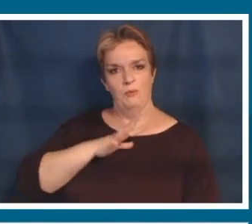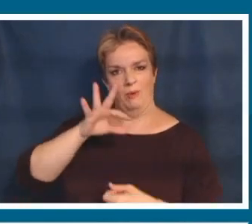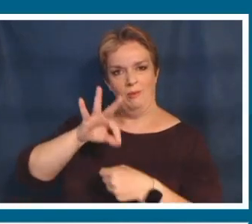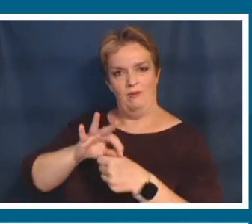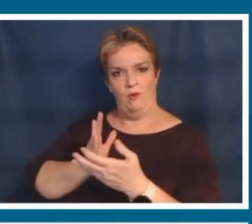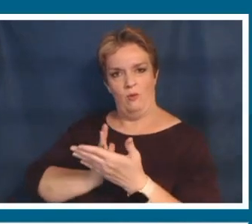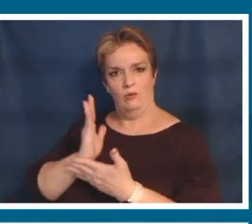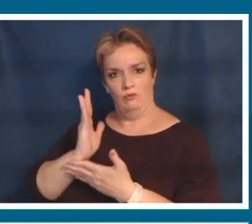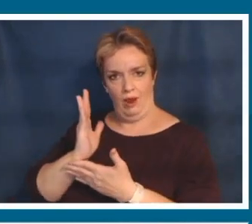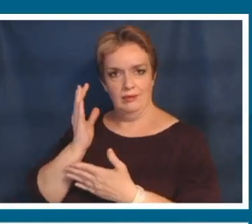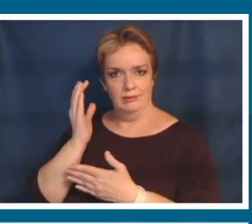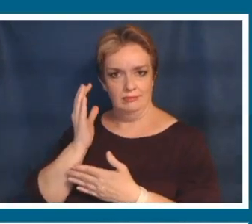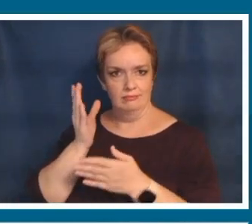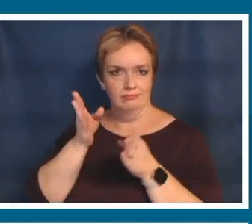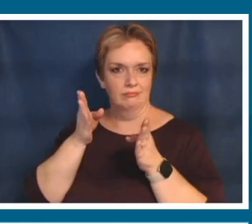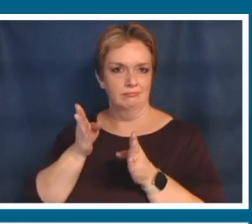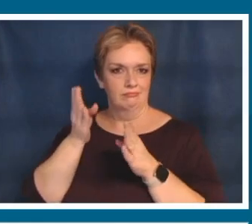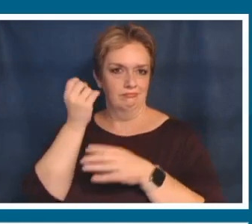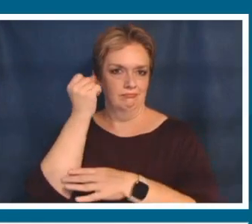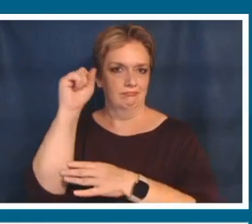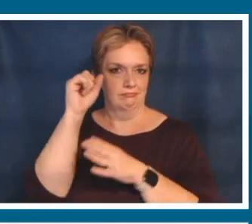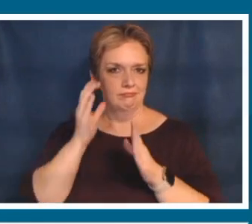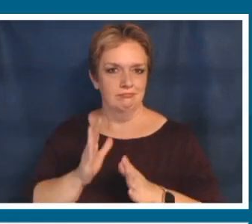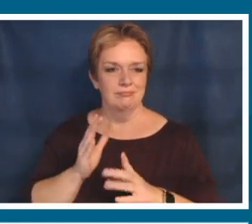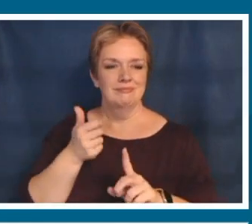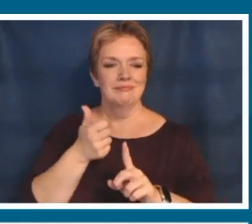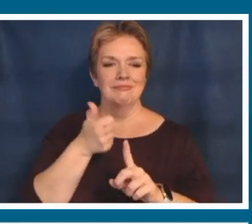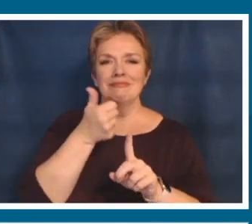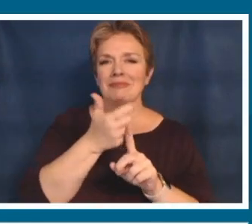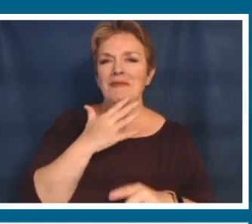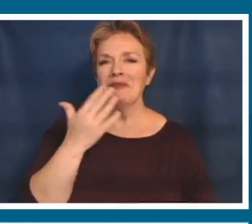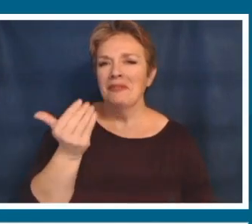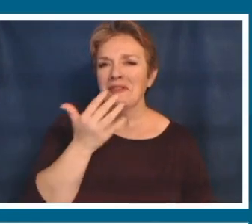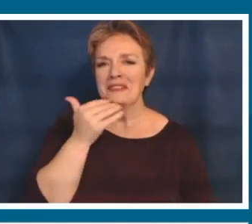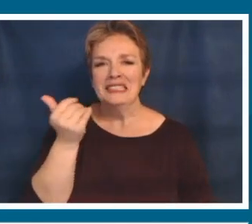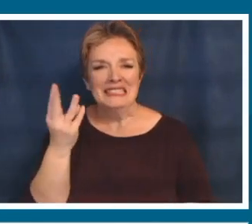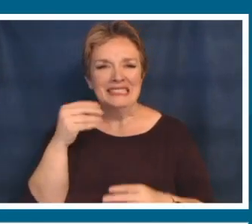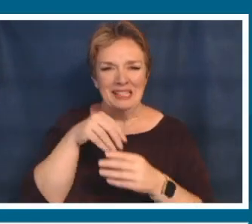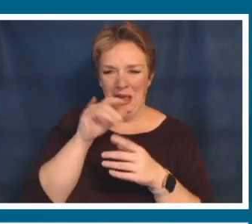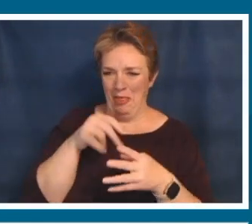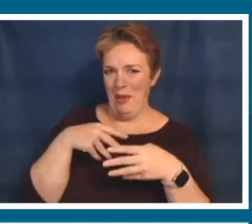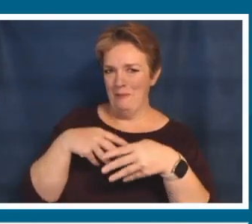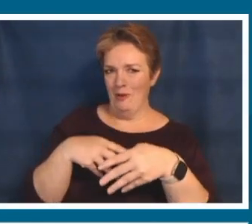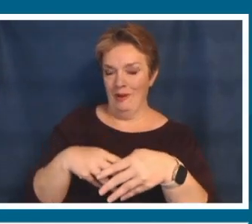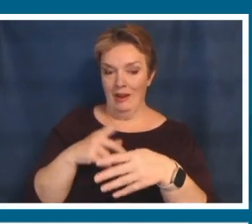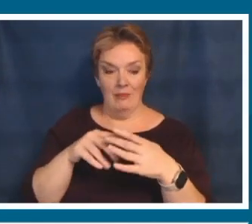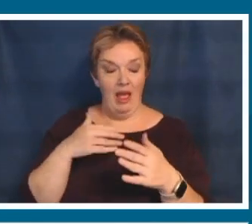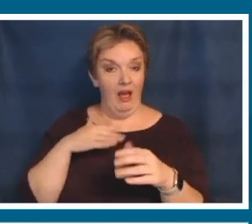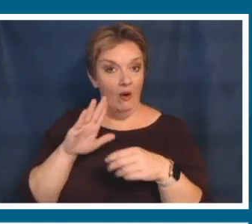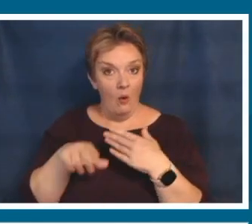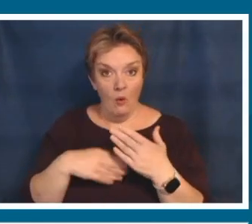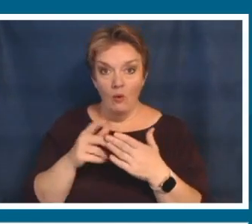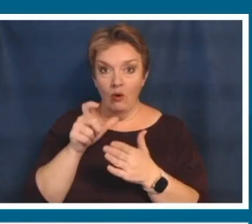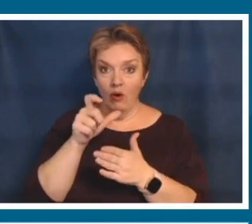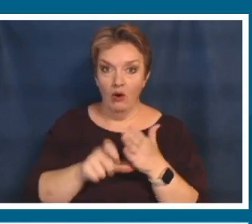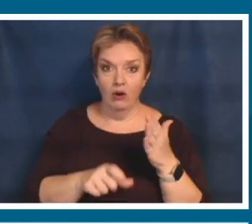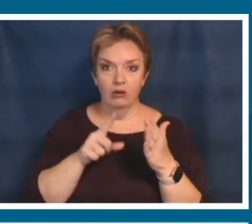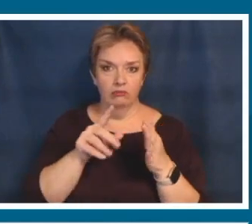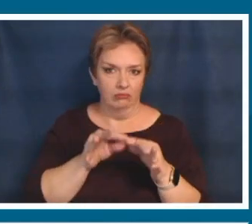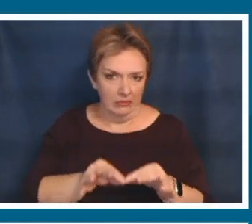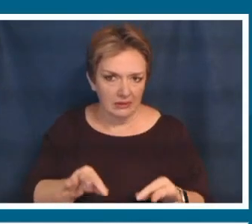16. And that's her picture, and there's a whole article about her and how significant she was, and how